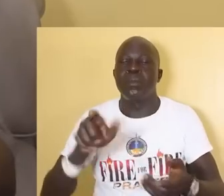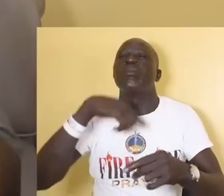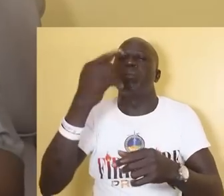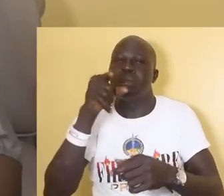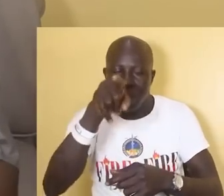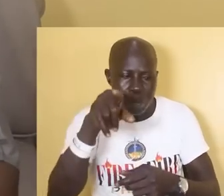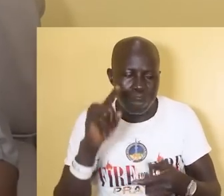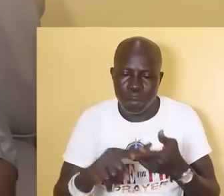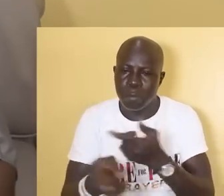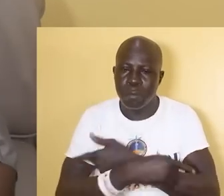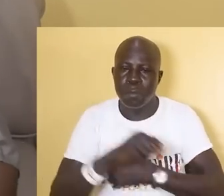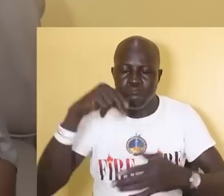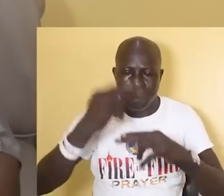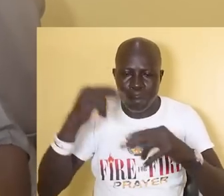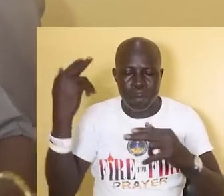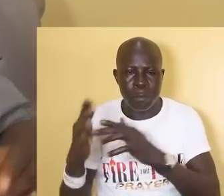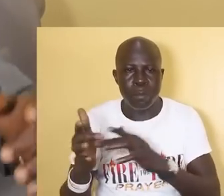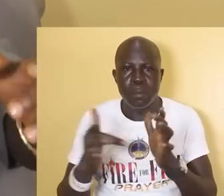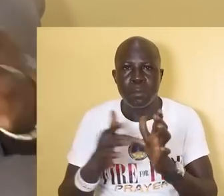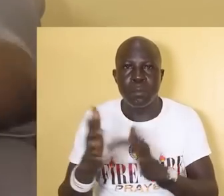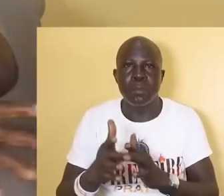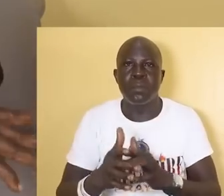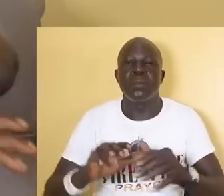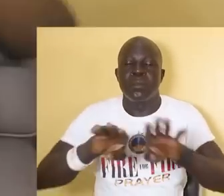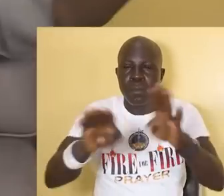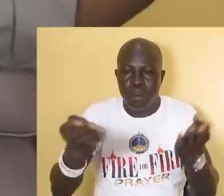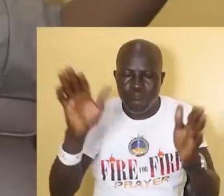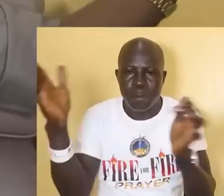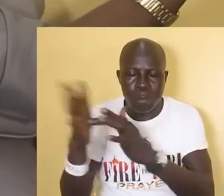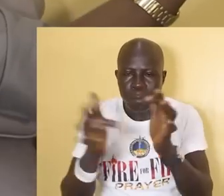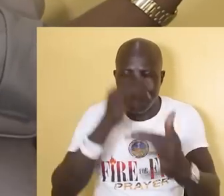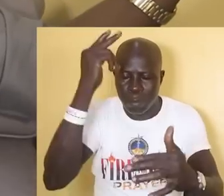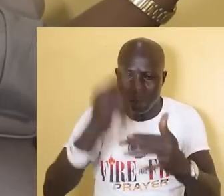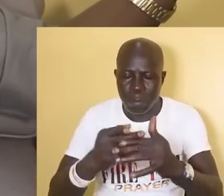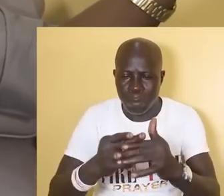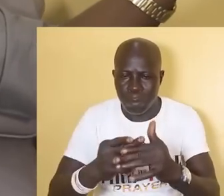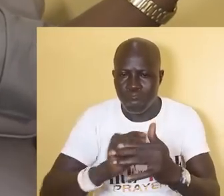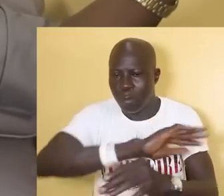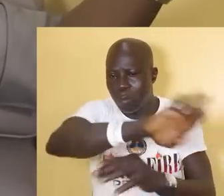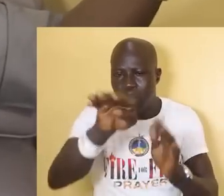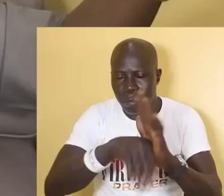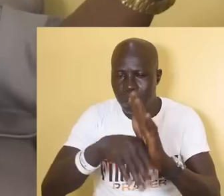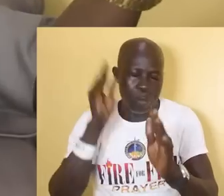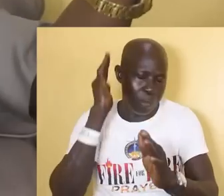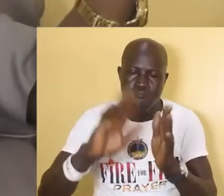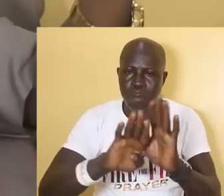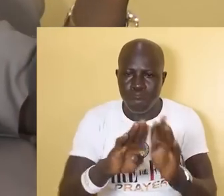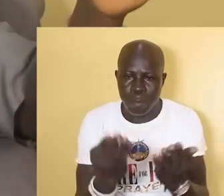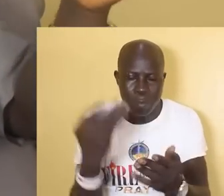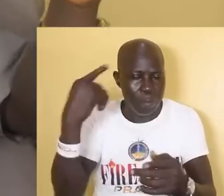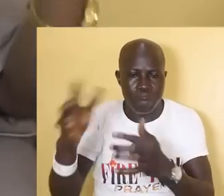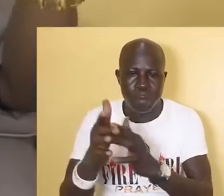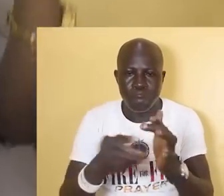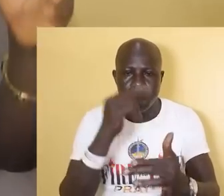I declare to you in the name of Jesus. All these doors are open for you. In the name of Jesus. In the